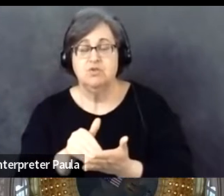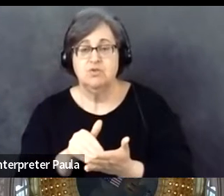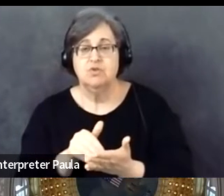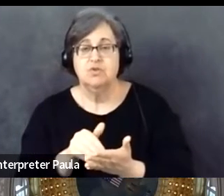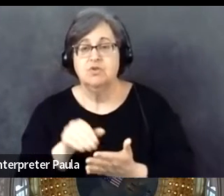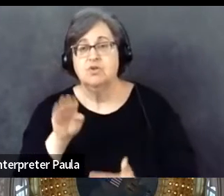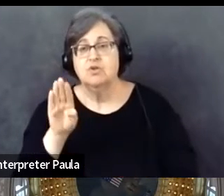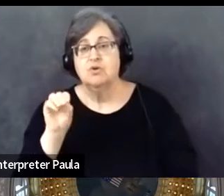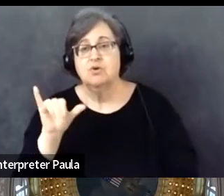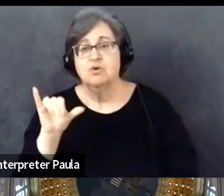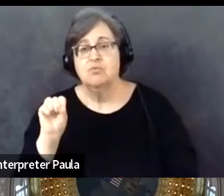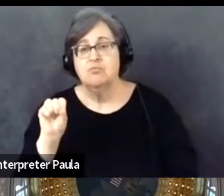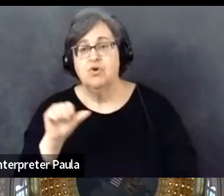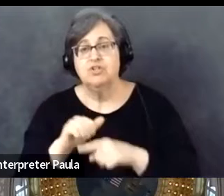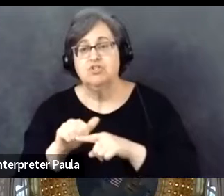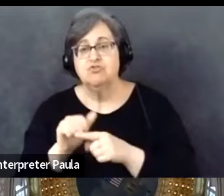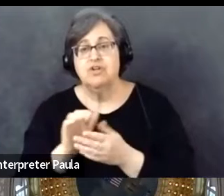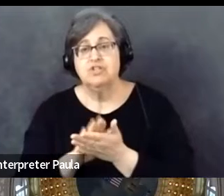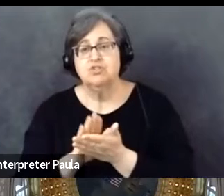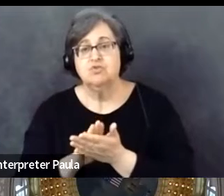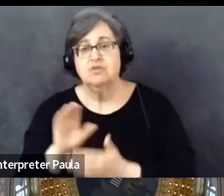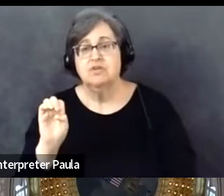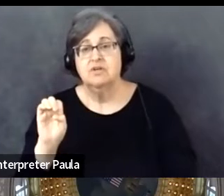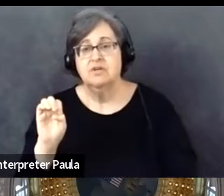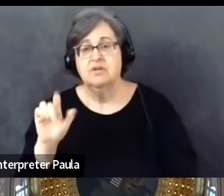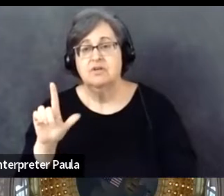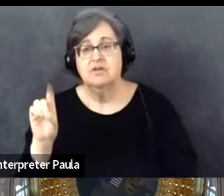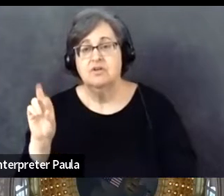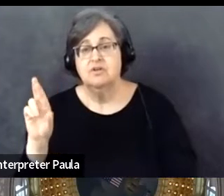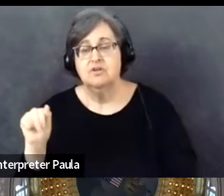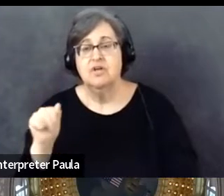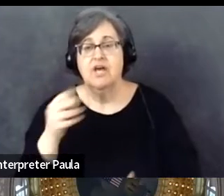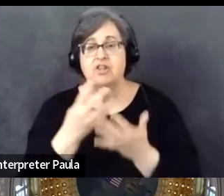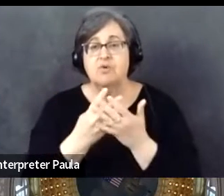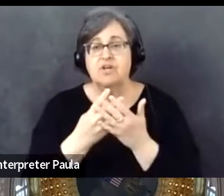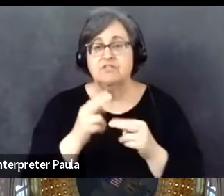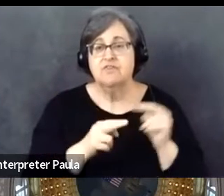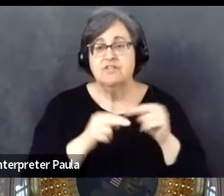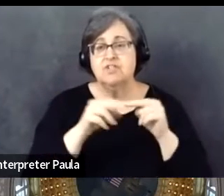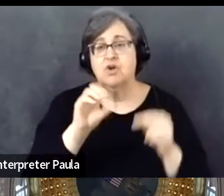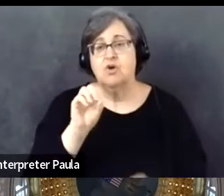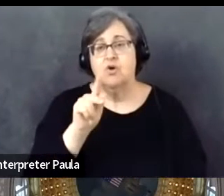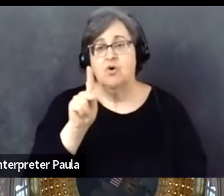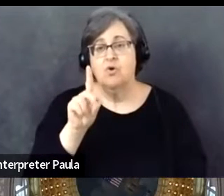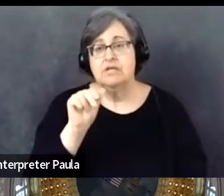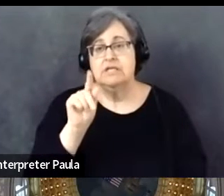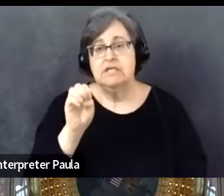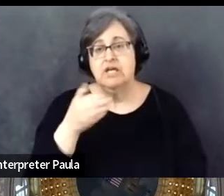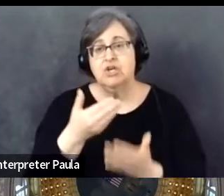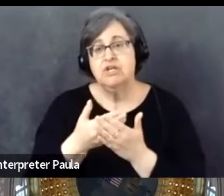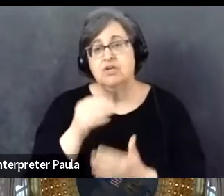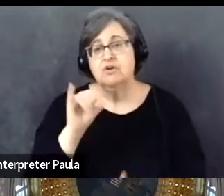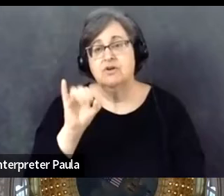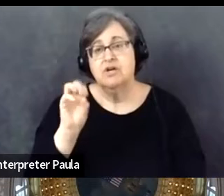boys training school in Eldora, and at the correctional facility in Oakdale near Iowa City. So they're going